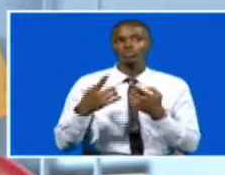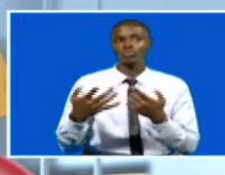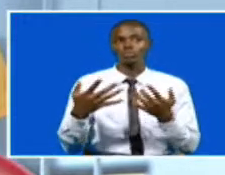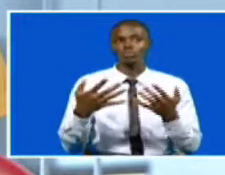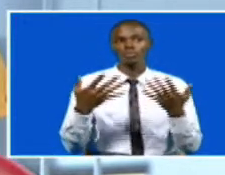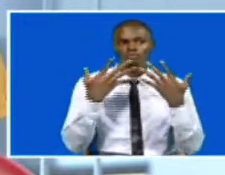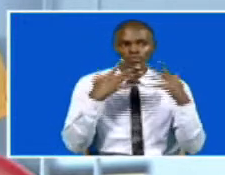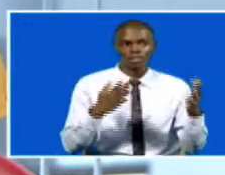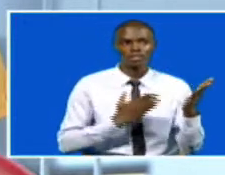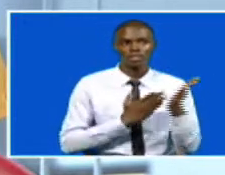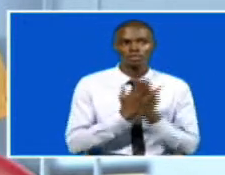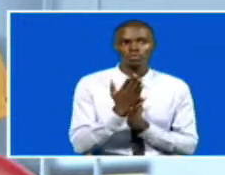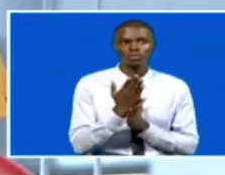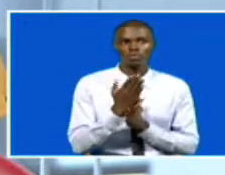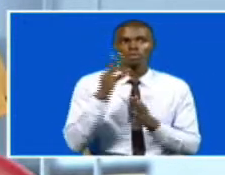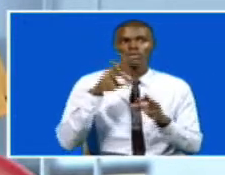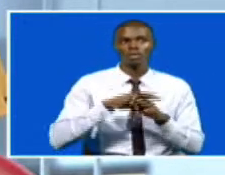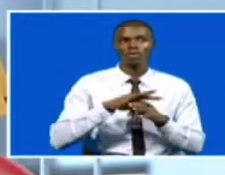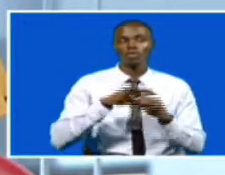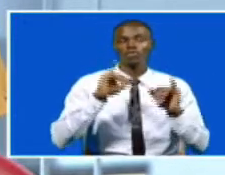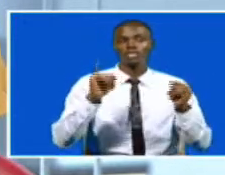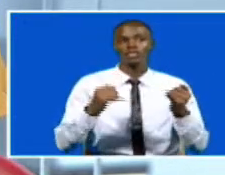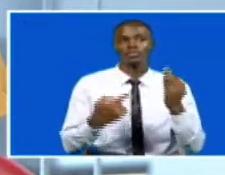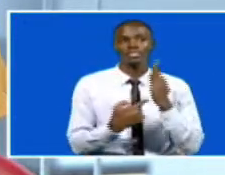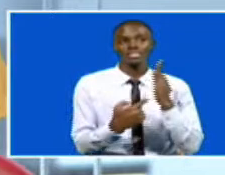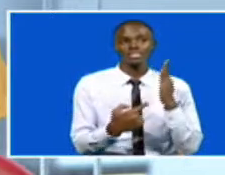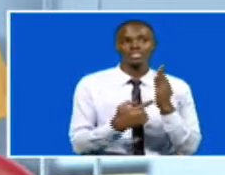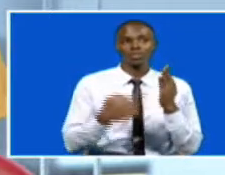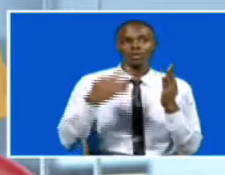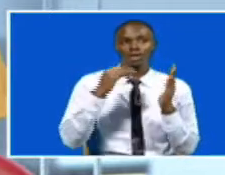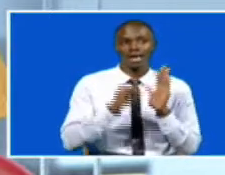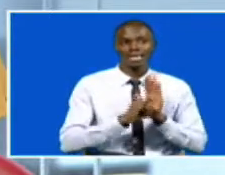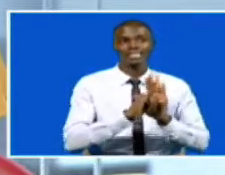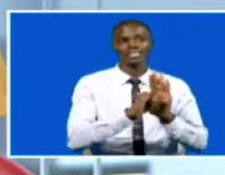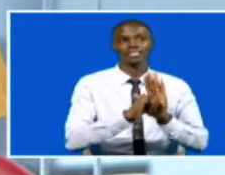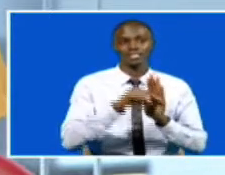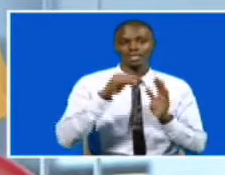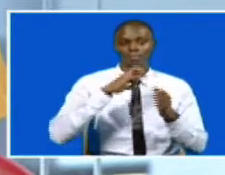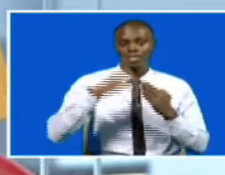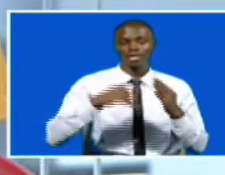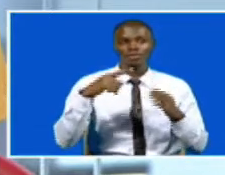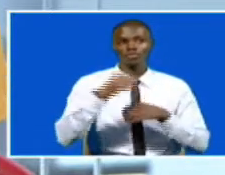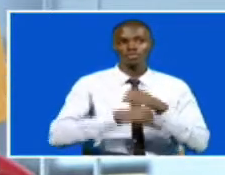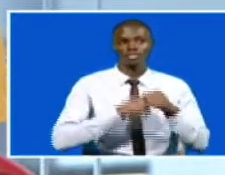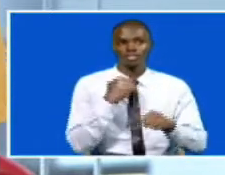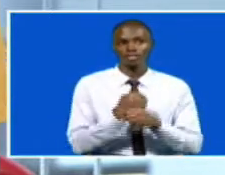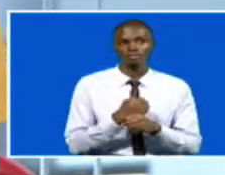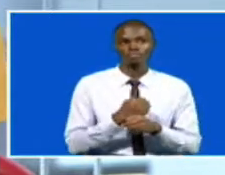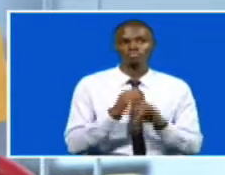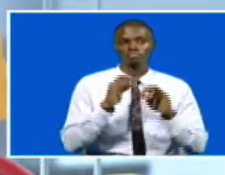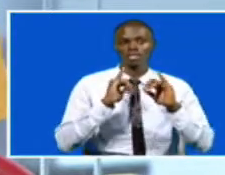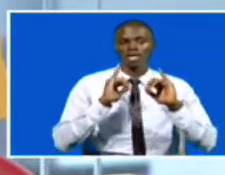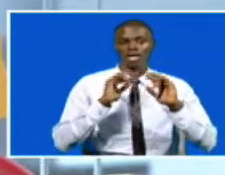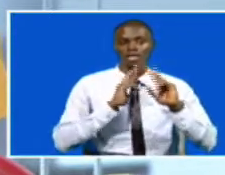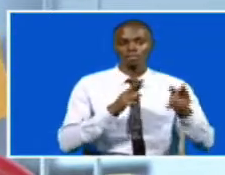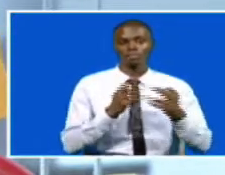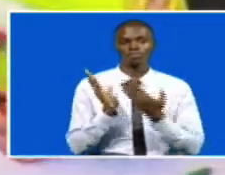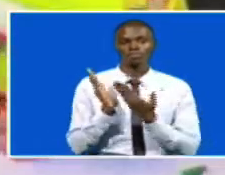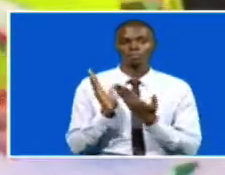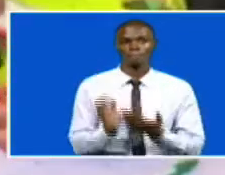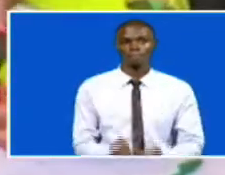rest through the rollout of a new digital identity by the end of this year. Noah Kipkemboy reports.